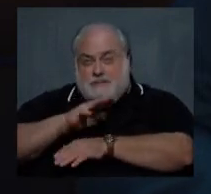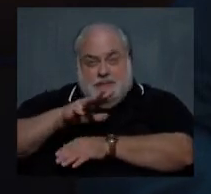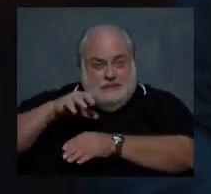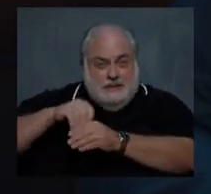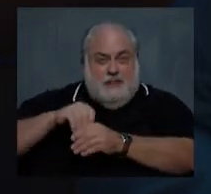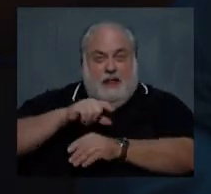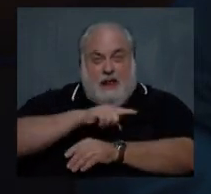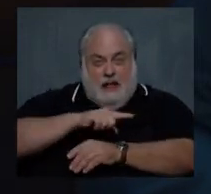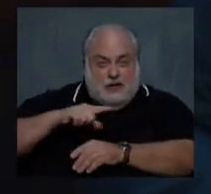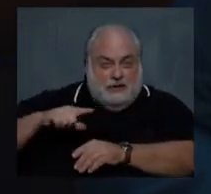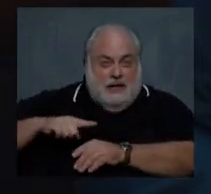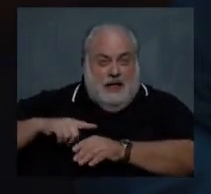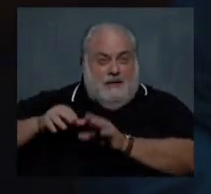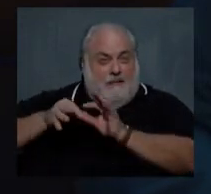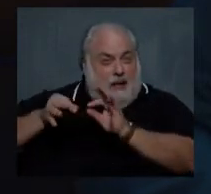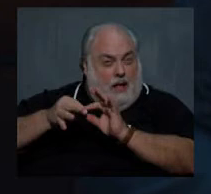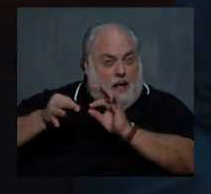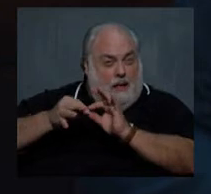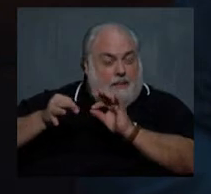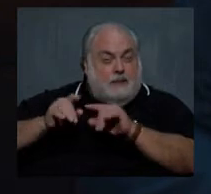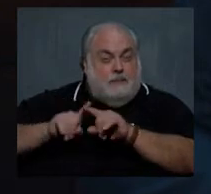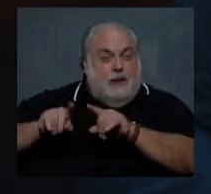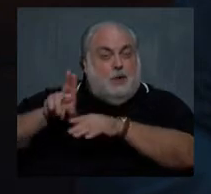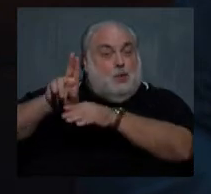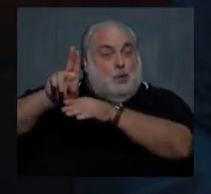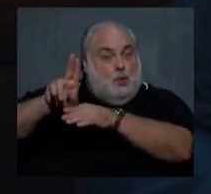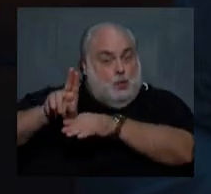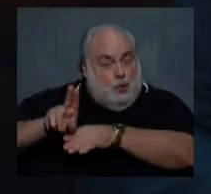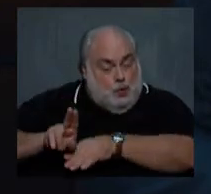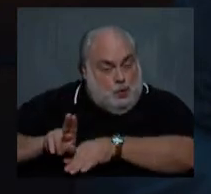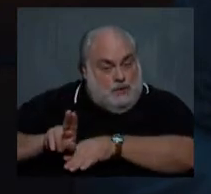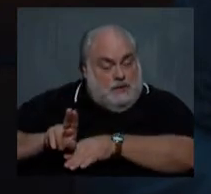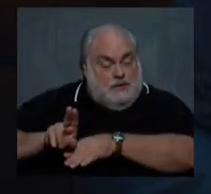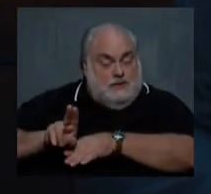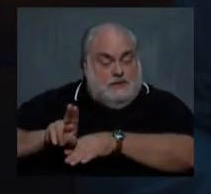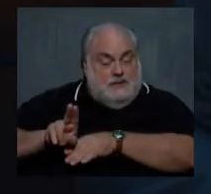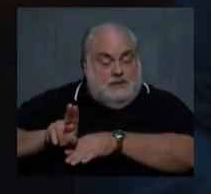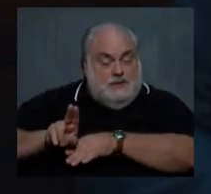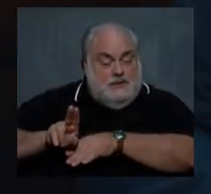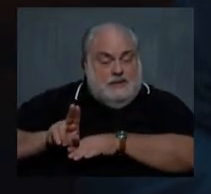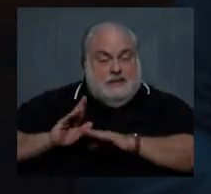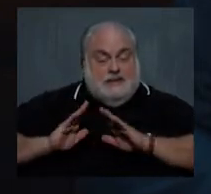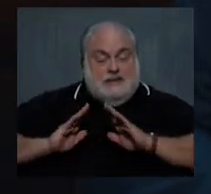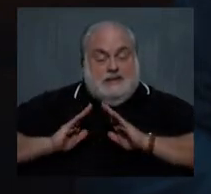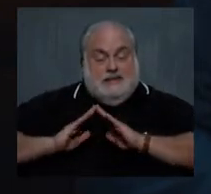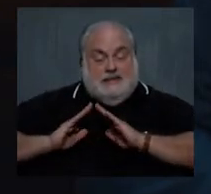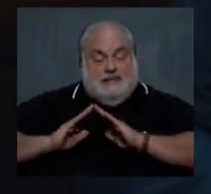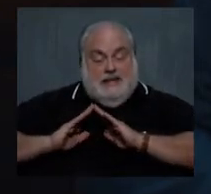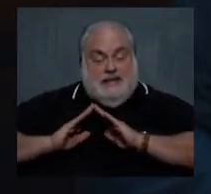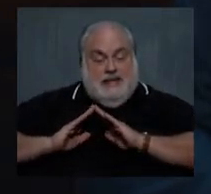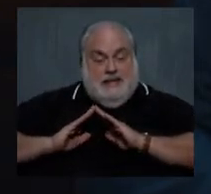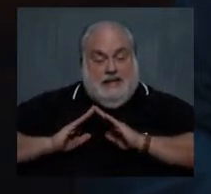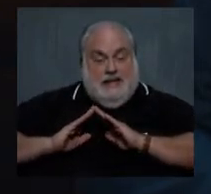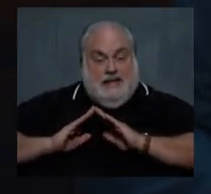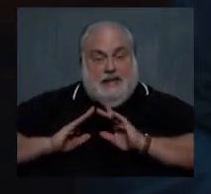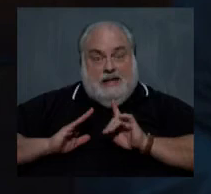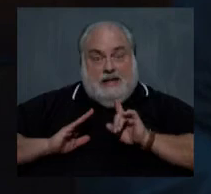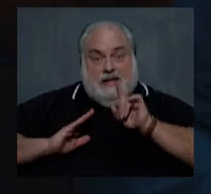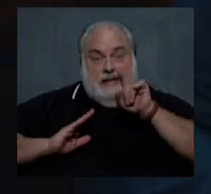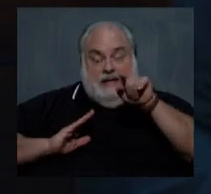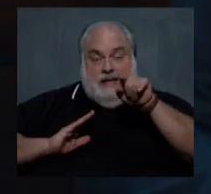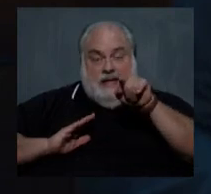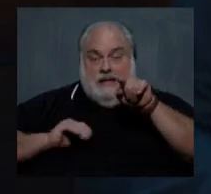in the legislation, usually the city that does not have